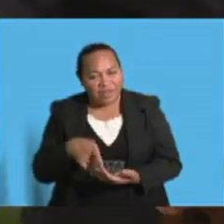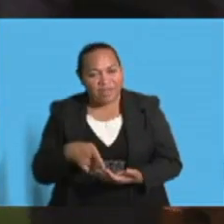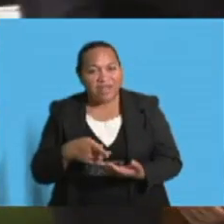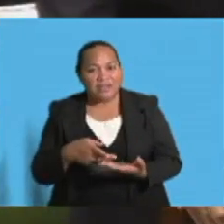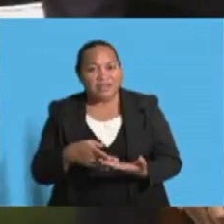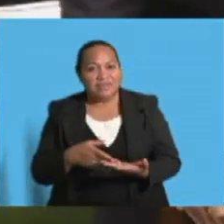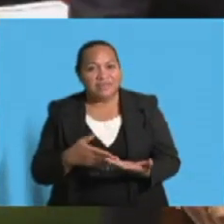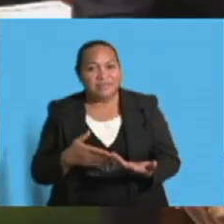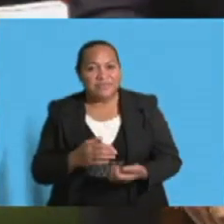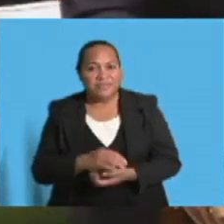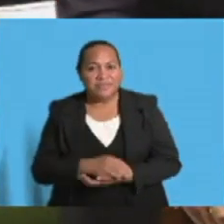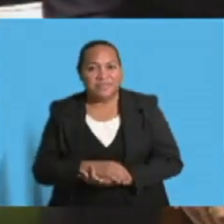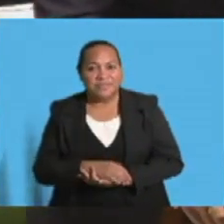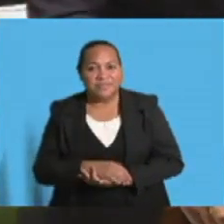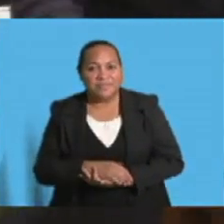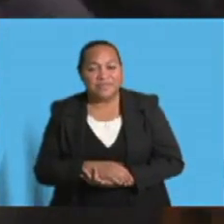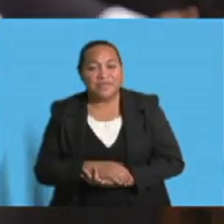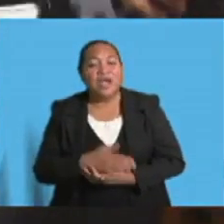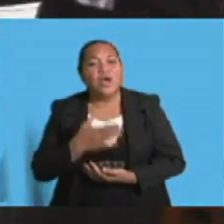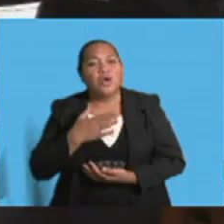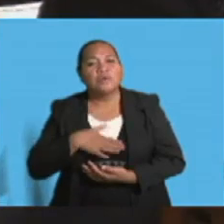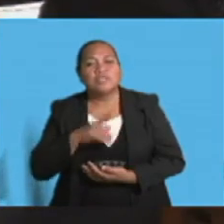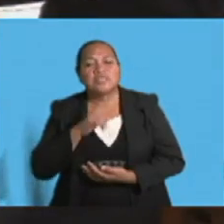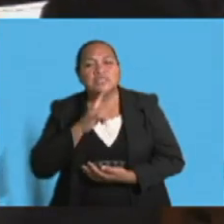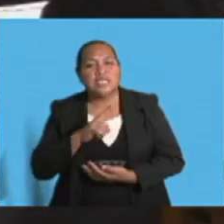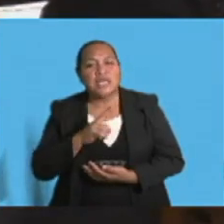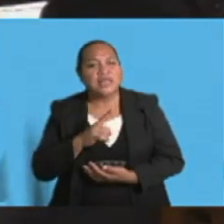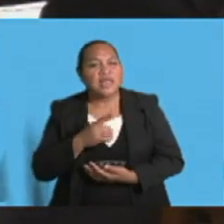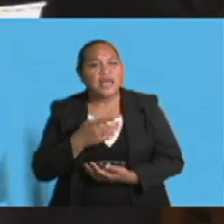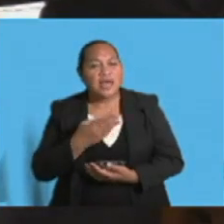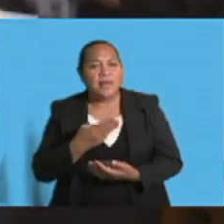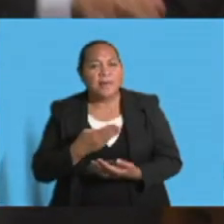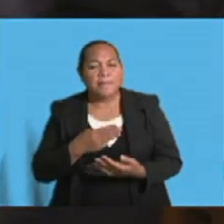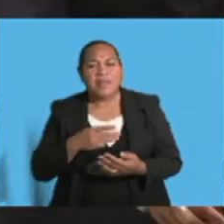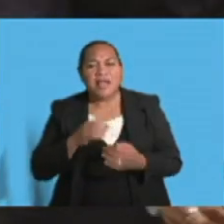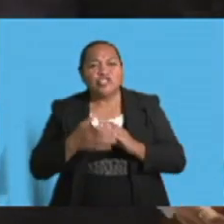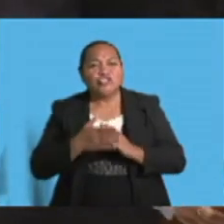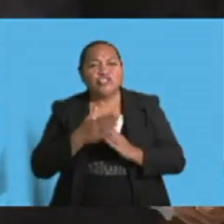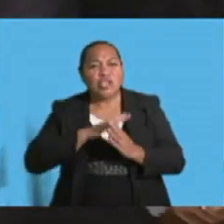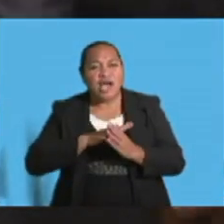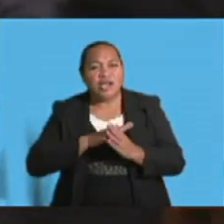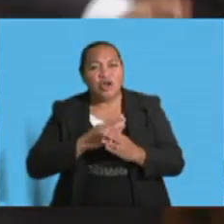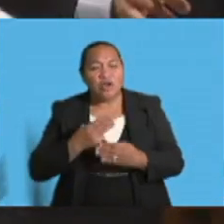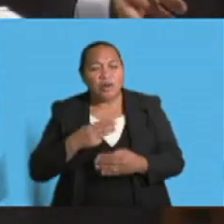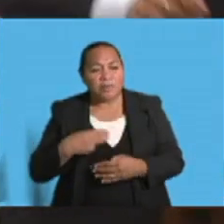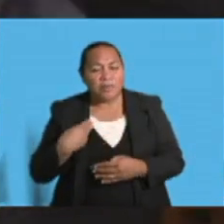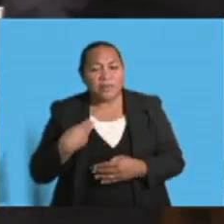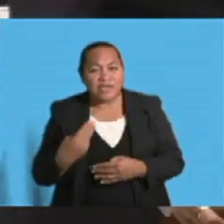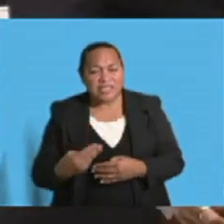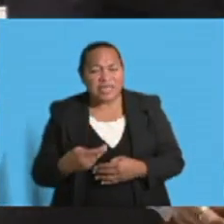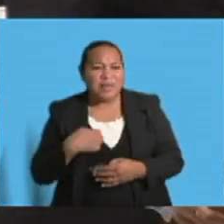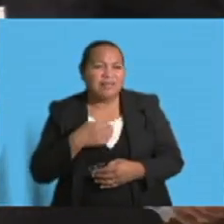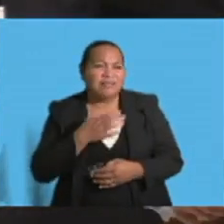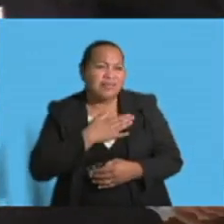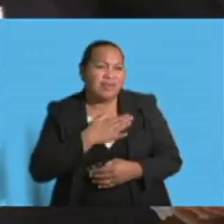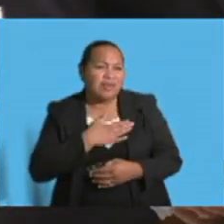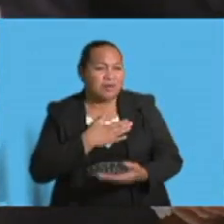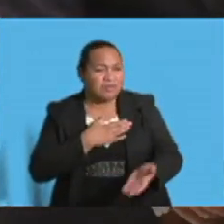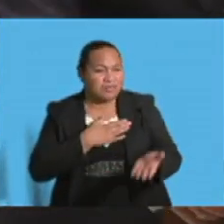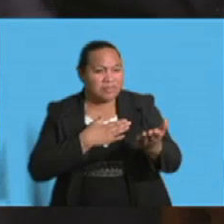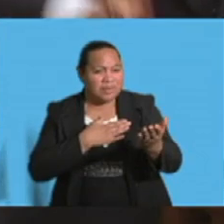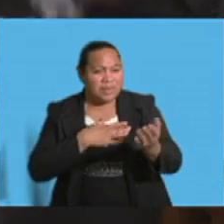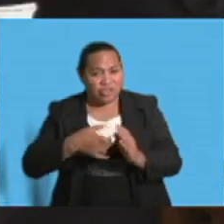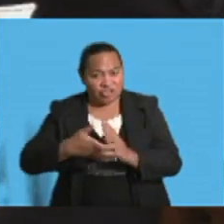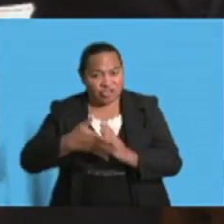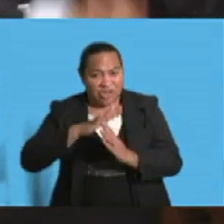I would like to say that the Honourable Minister for Economy, Shadow Minister for Economy, I should say, I actually did feel sorry for him.